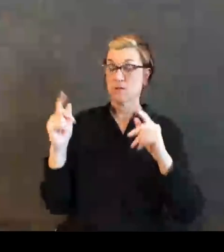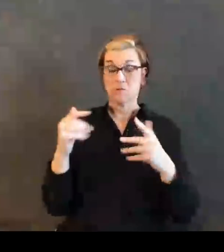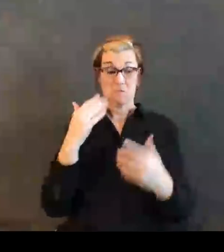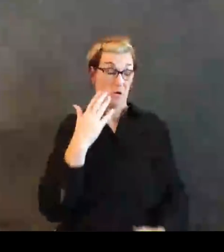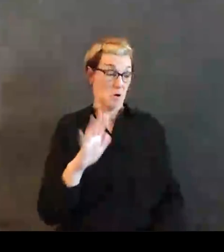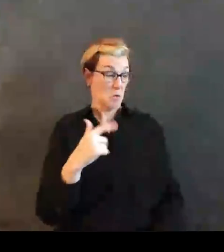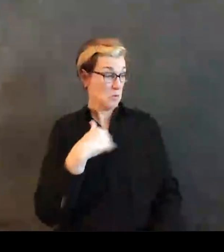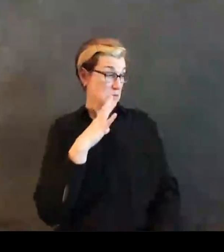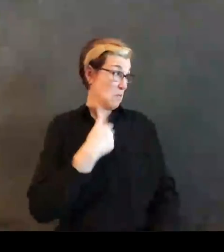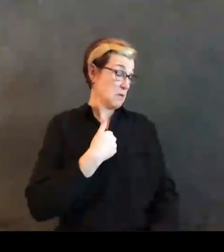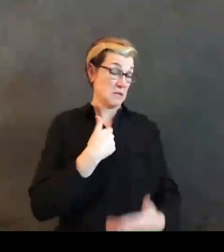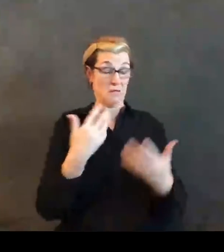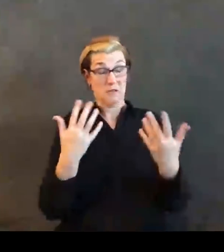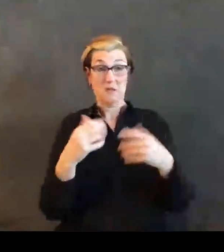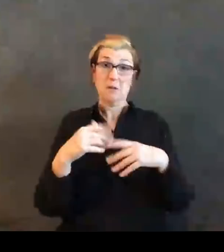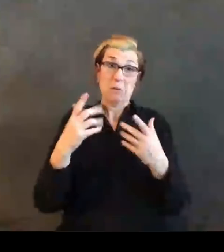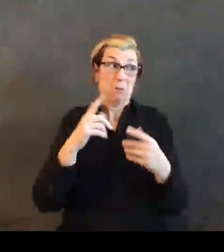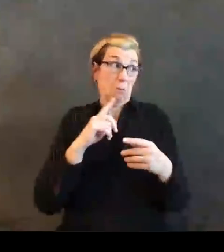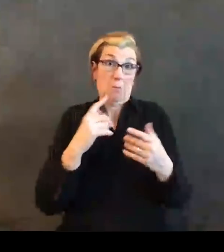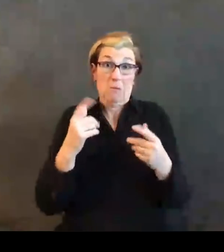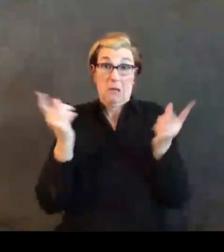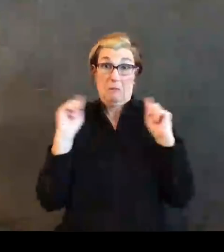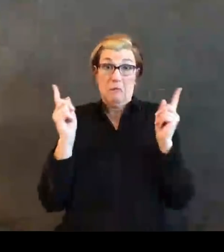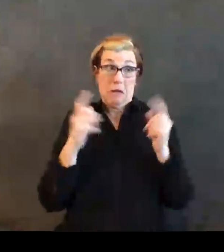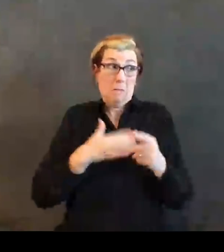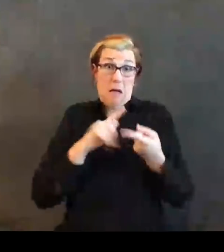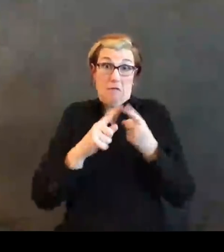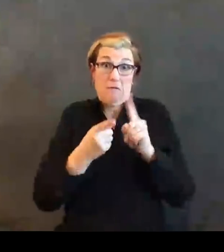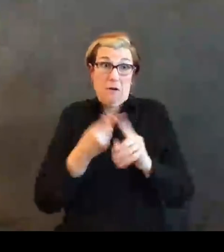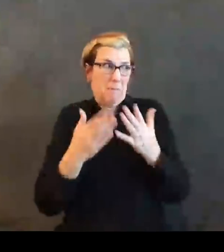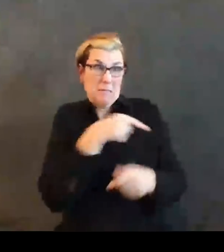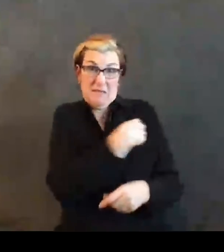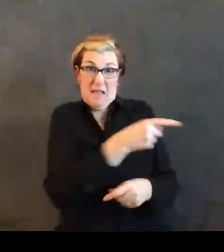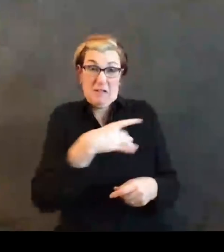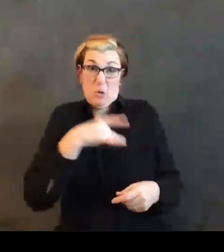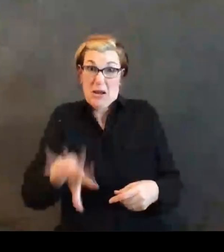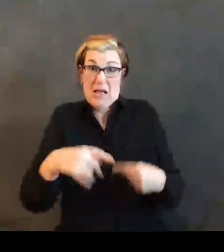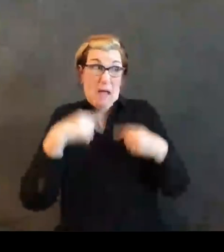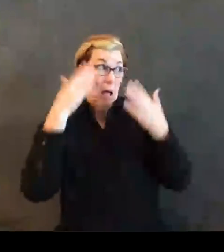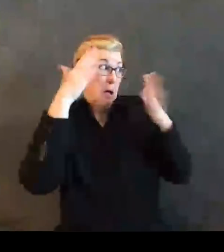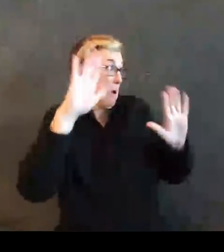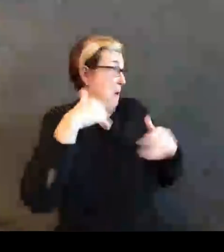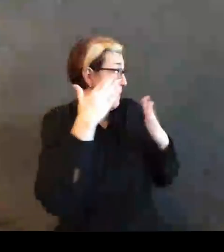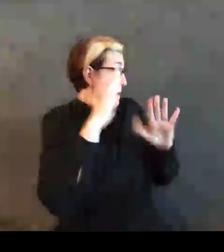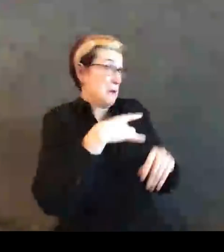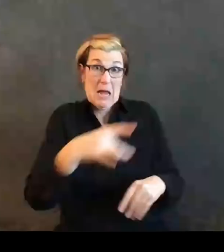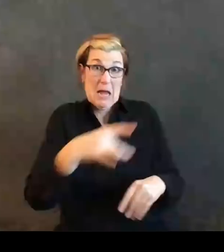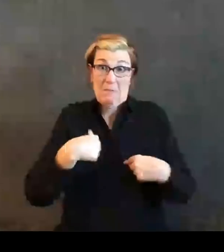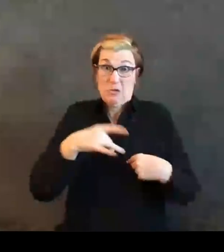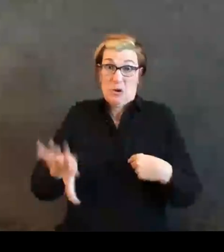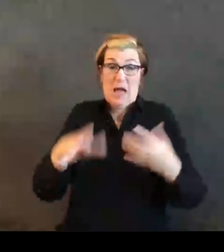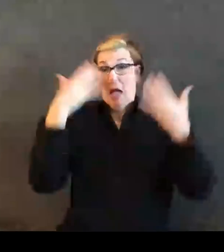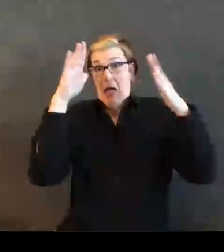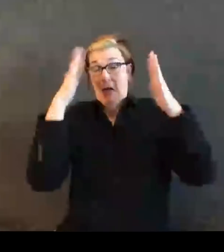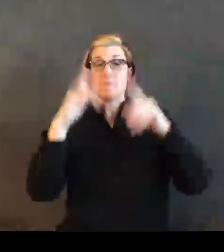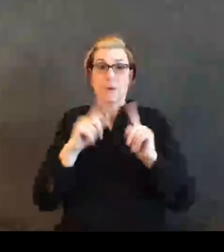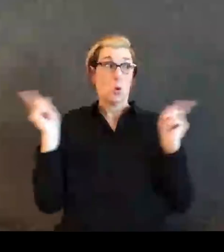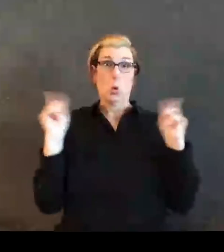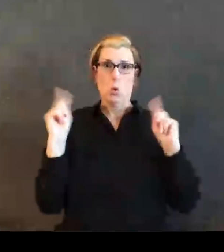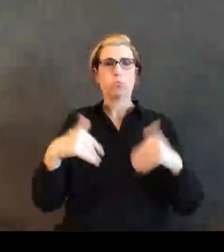to me, they become friends. Maybe they don't like me. Maybe they don't. Maybe they do. I don't know. All I can tell you is they're talented people. They work very